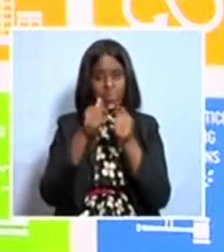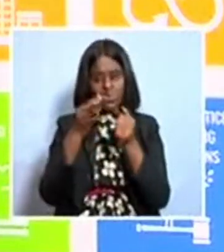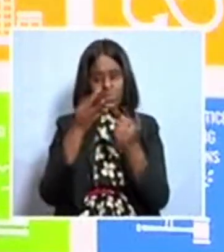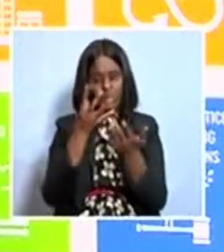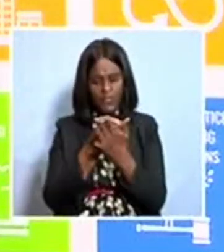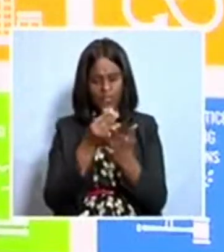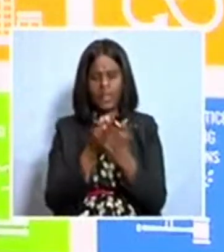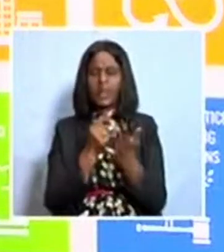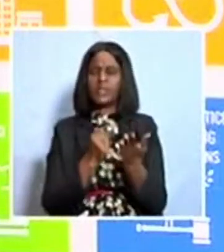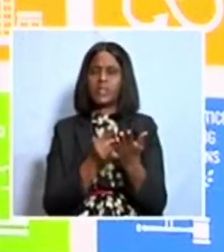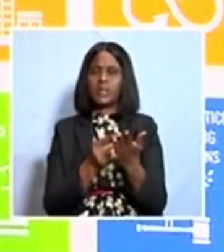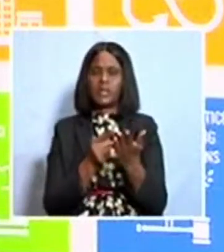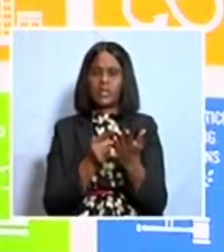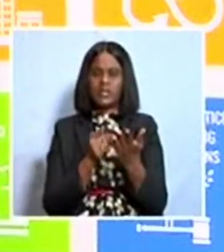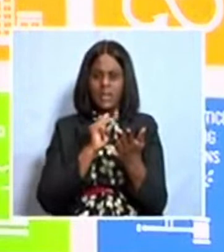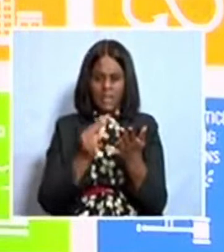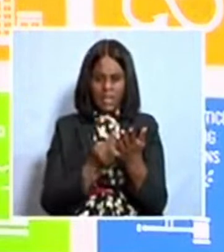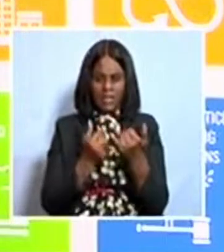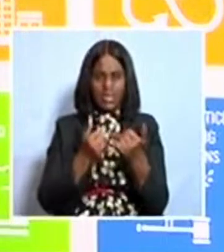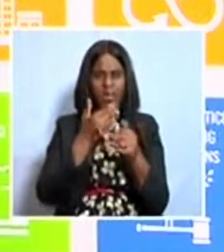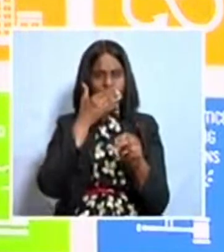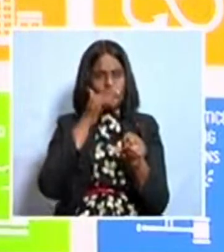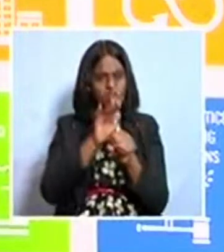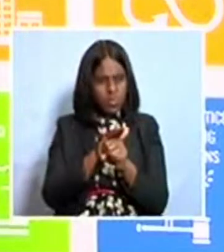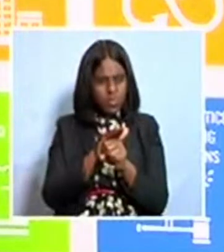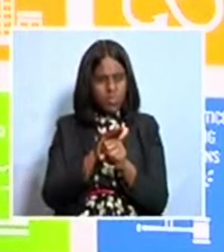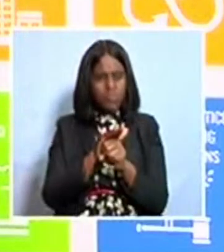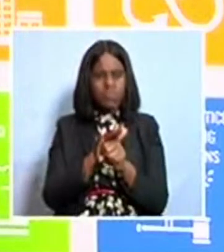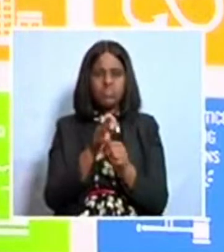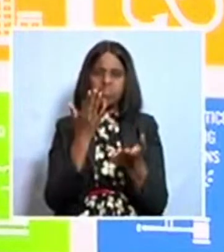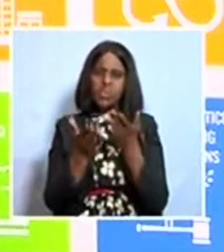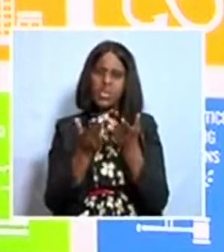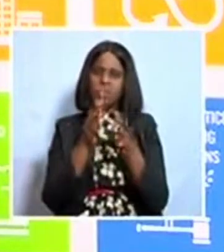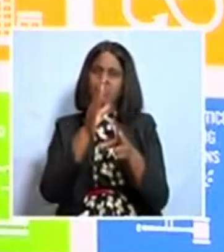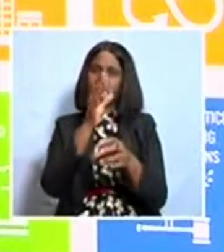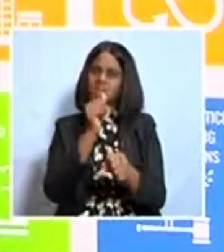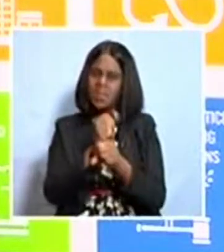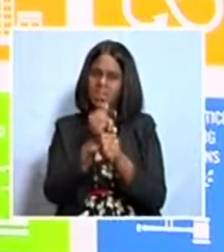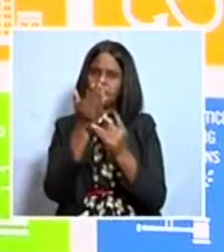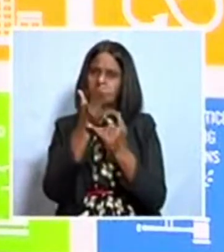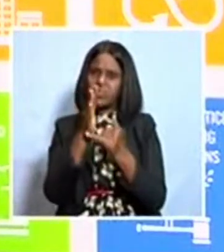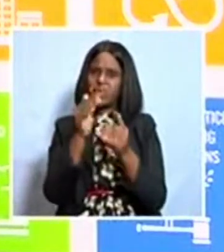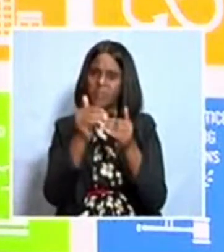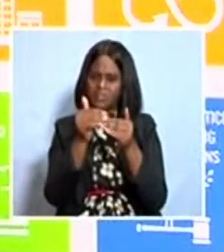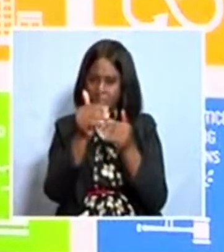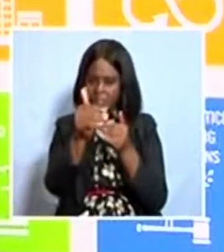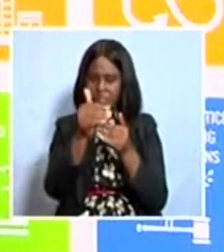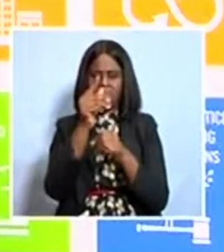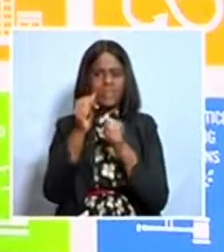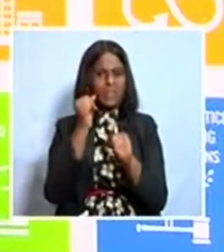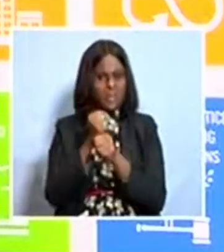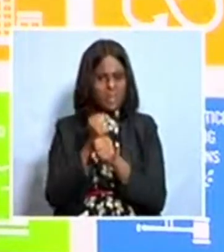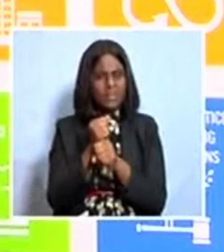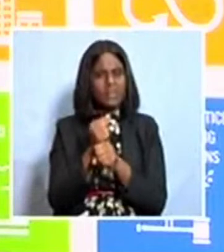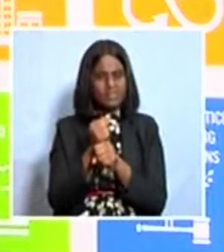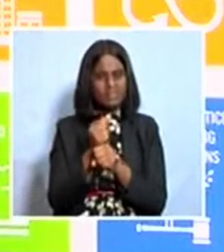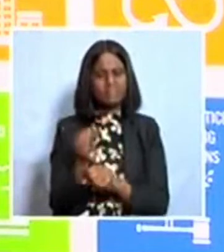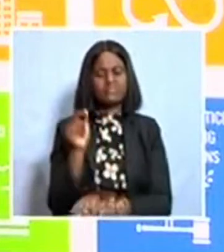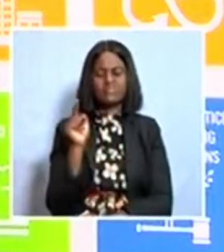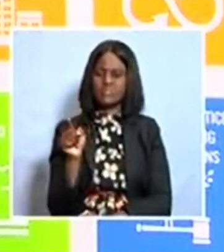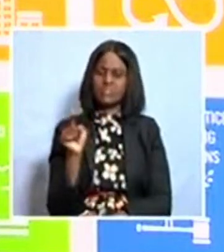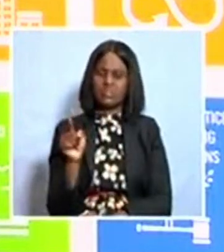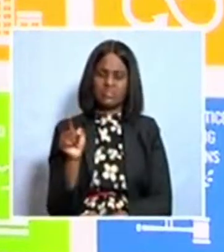space. We are waiting. I'm sure we'll receive our own share in the next few years. Definitely,